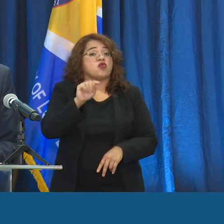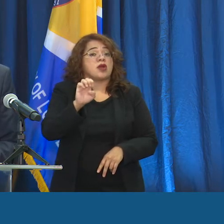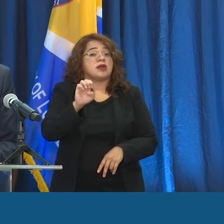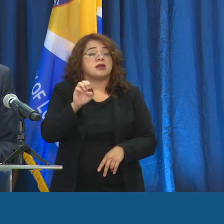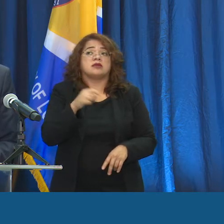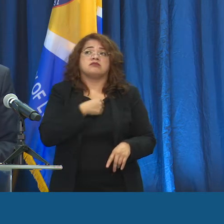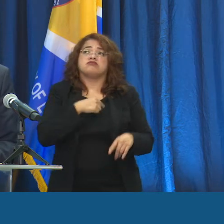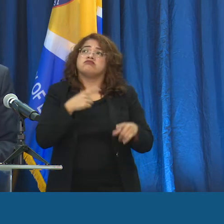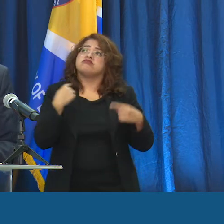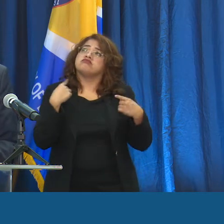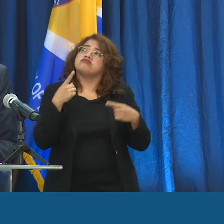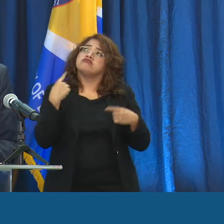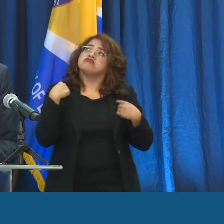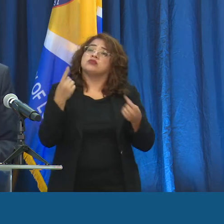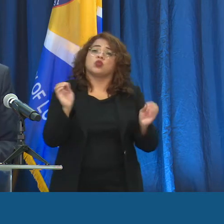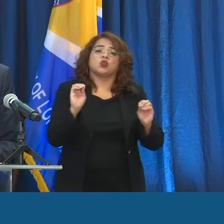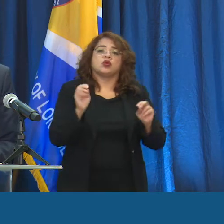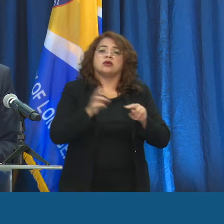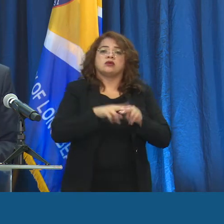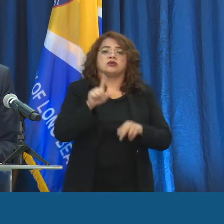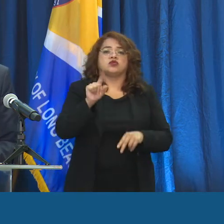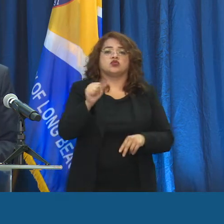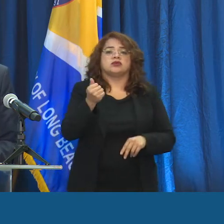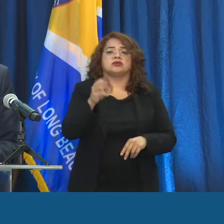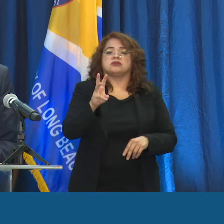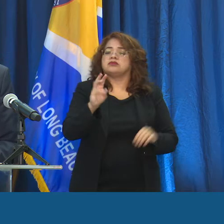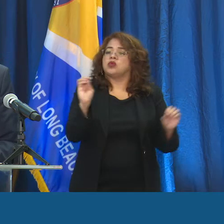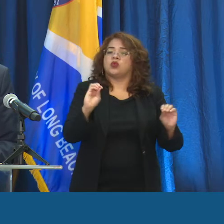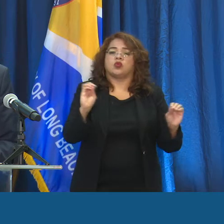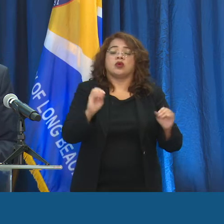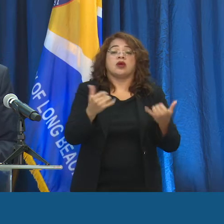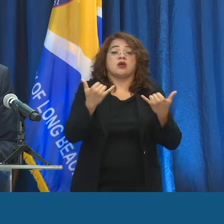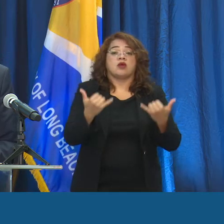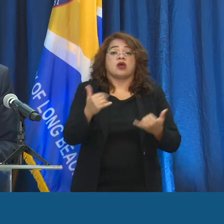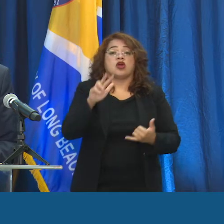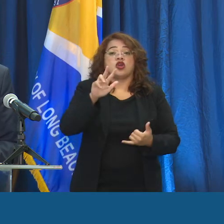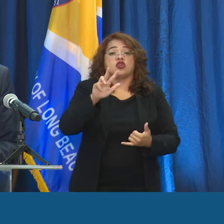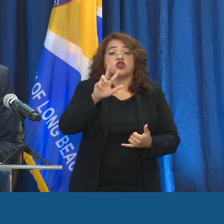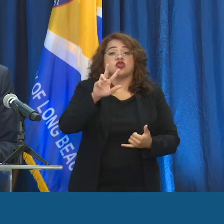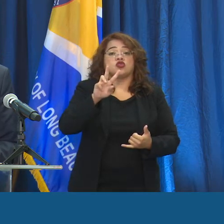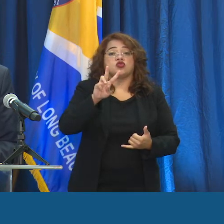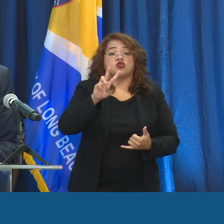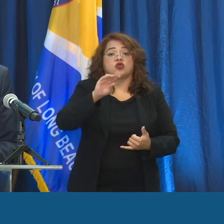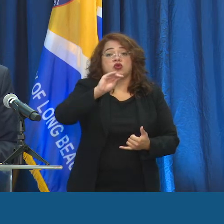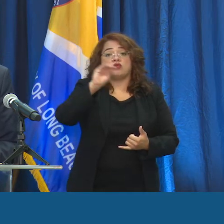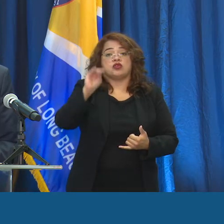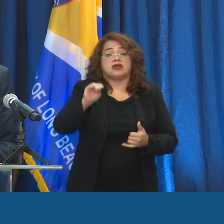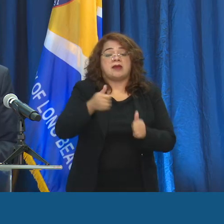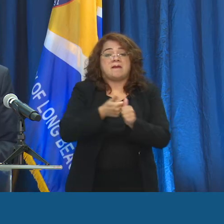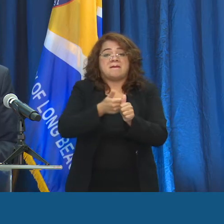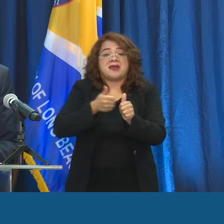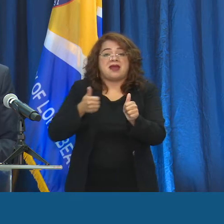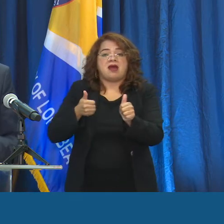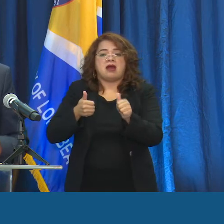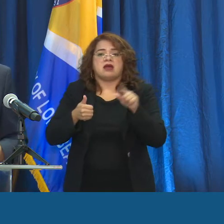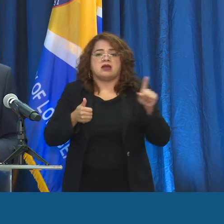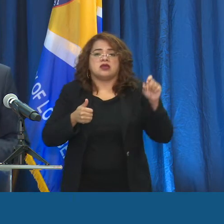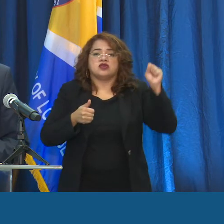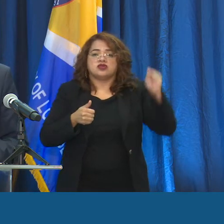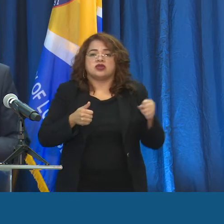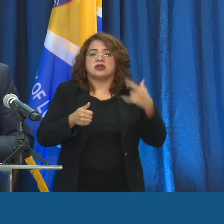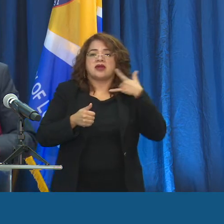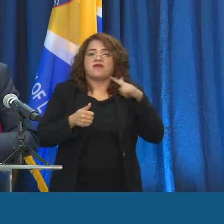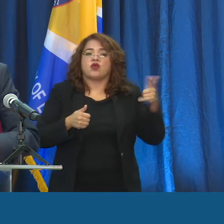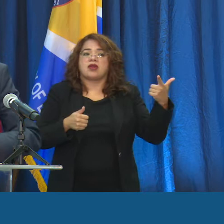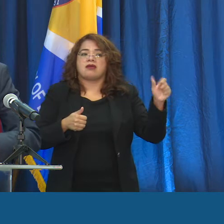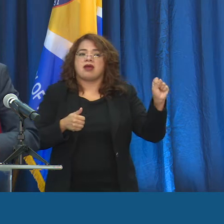rates since 2016, and we are currently 32% behind our competitor, SoCalGas. We're looking at